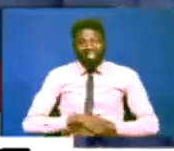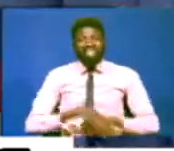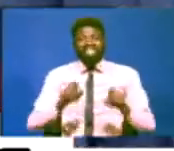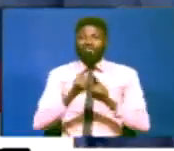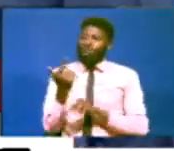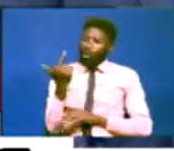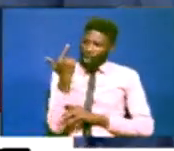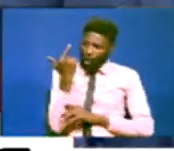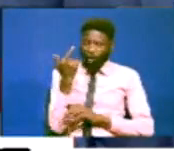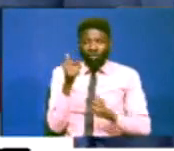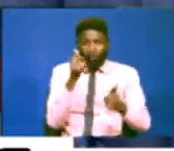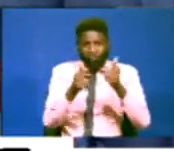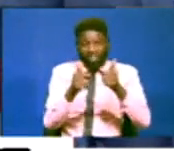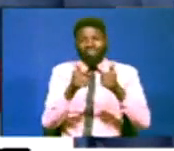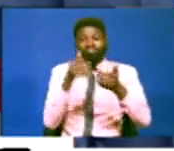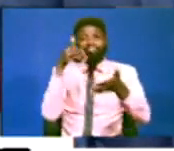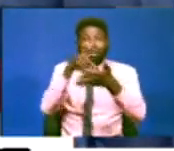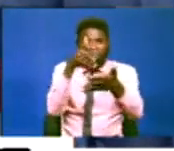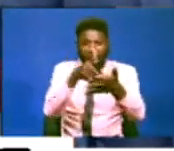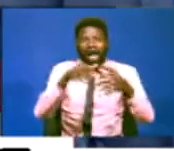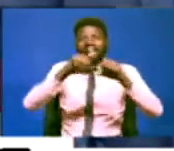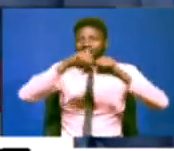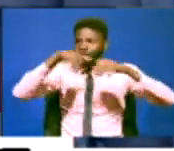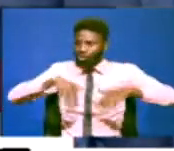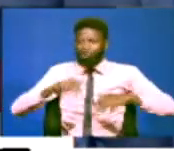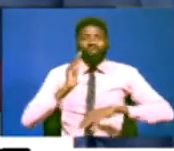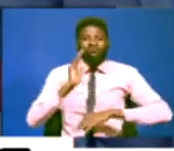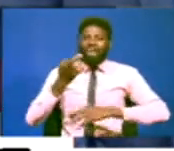revisited. That the IGRTC and COG